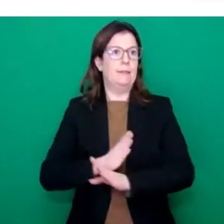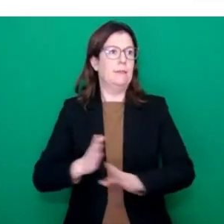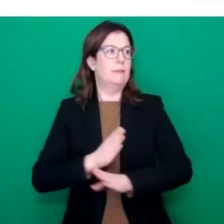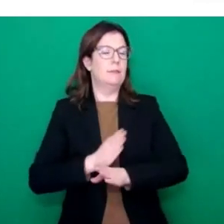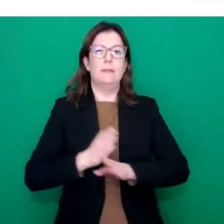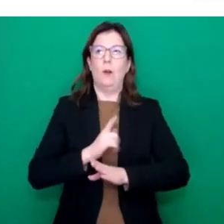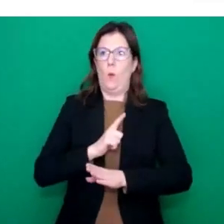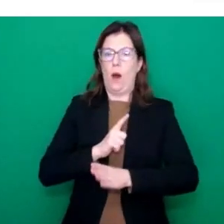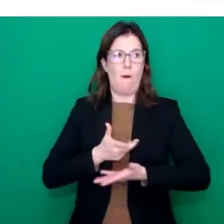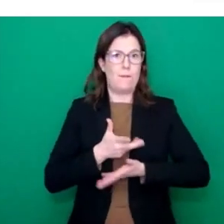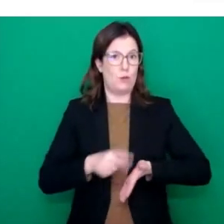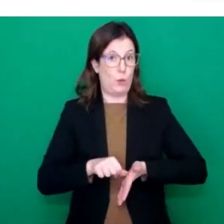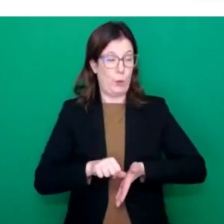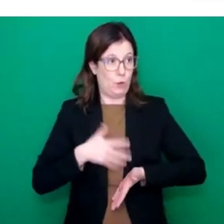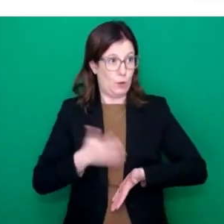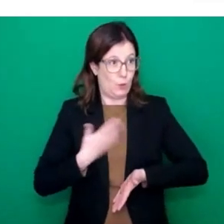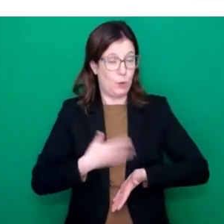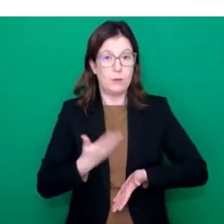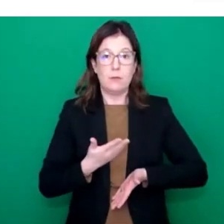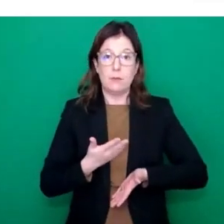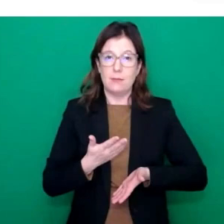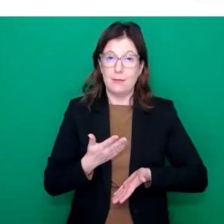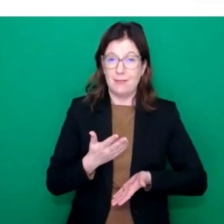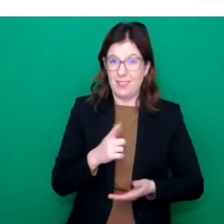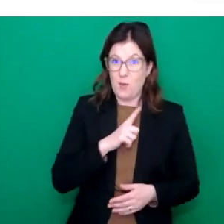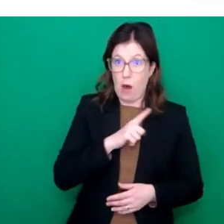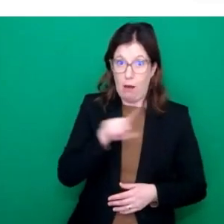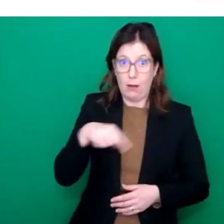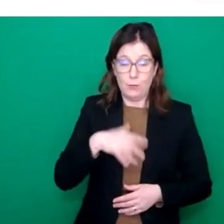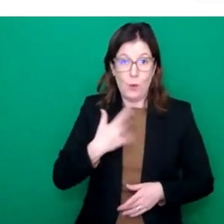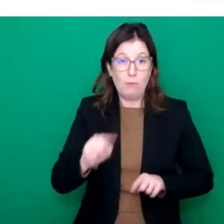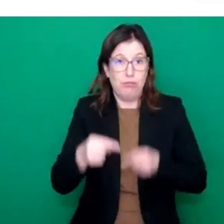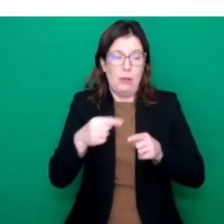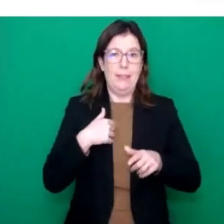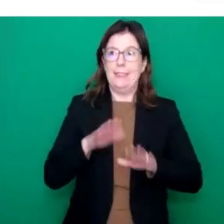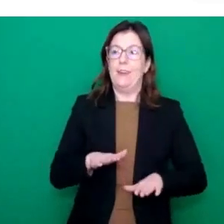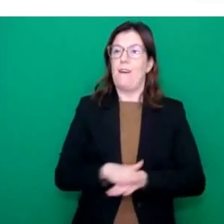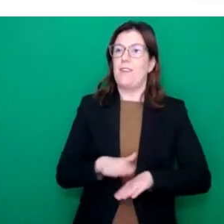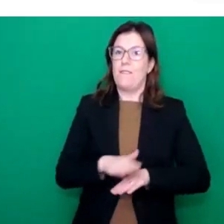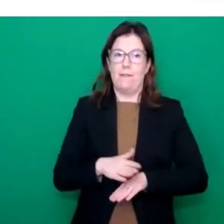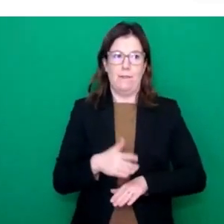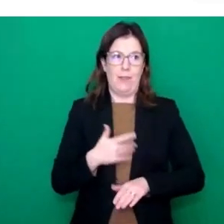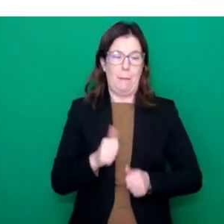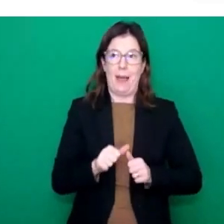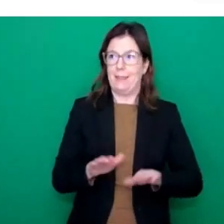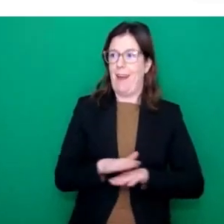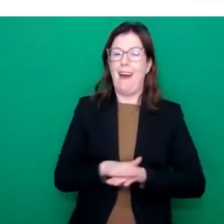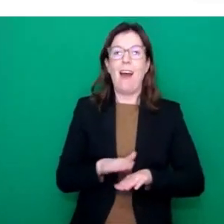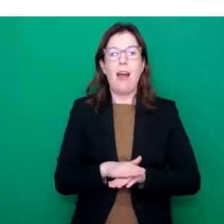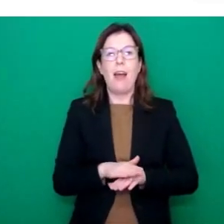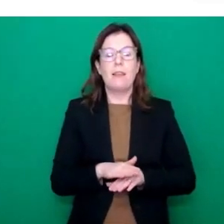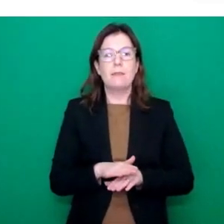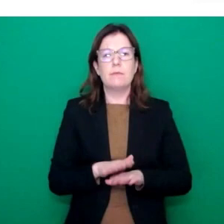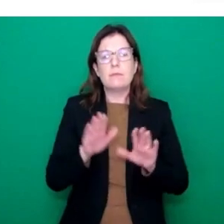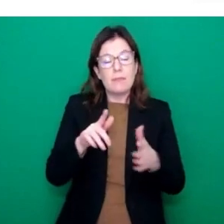views, as in make life easier for ourselves? For clarity, I am merely hinting that